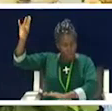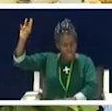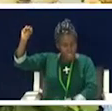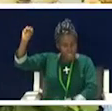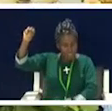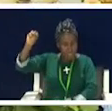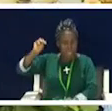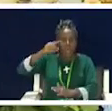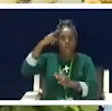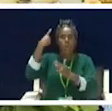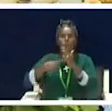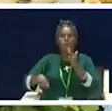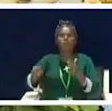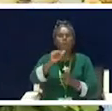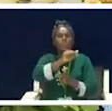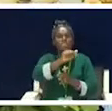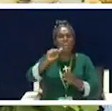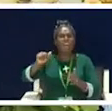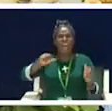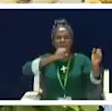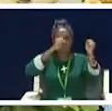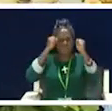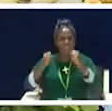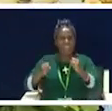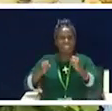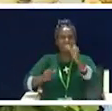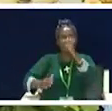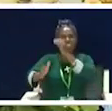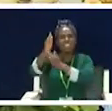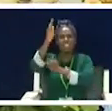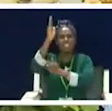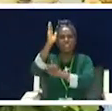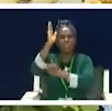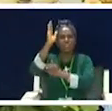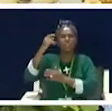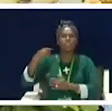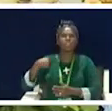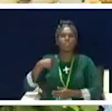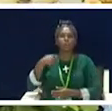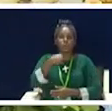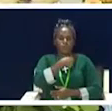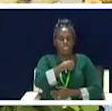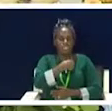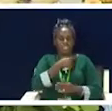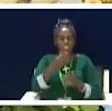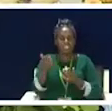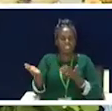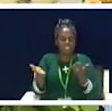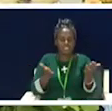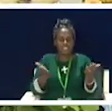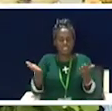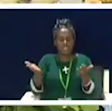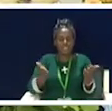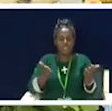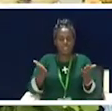before Him. What a mighty God He